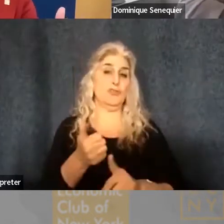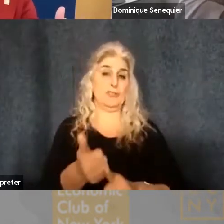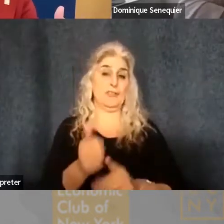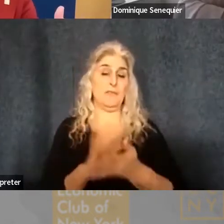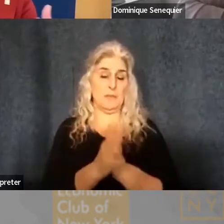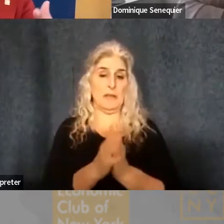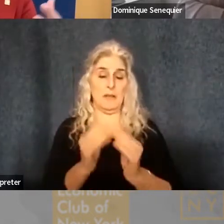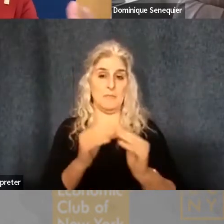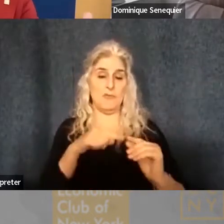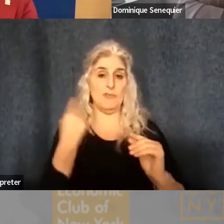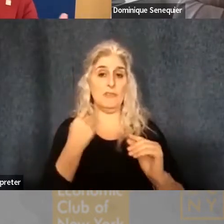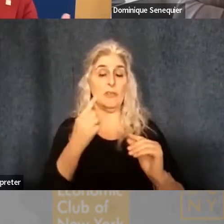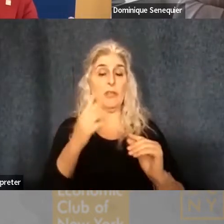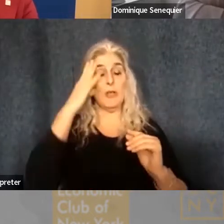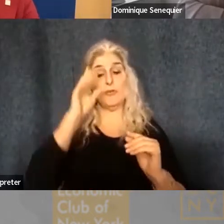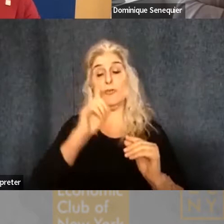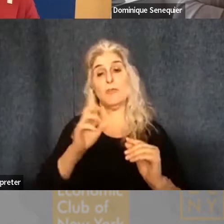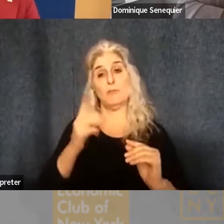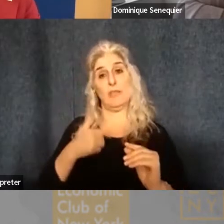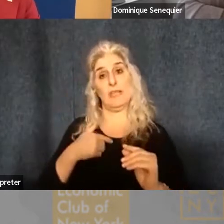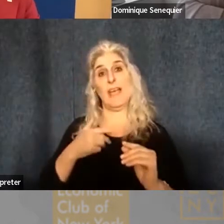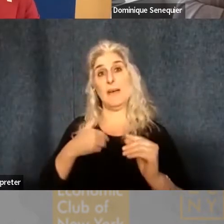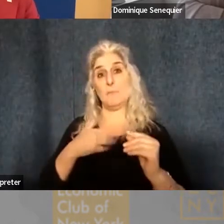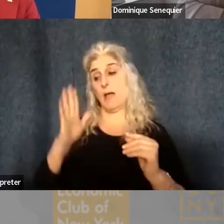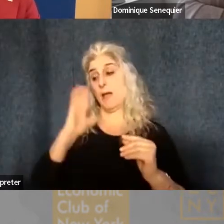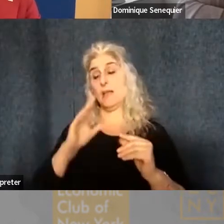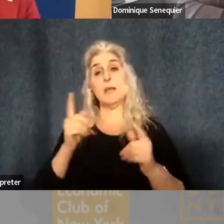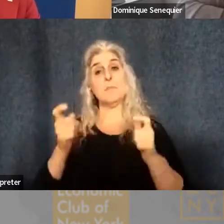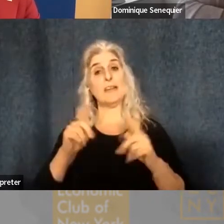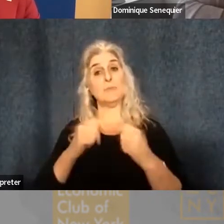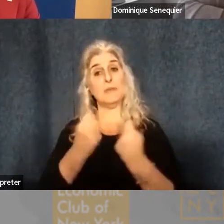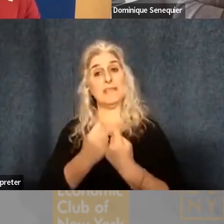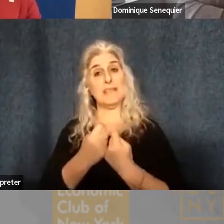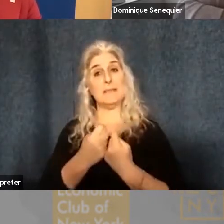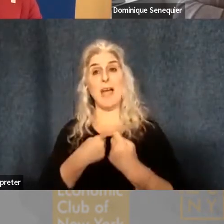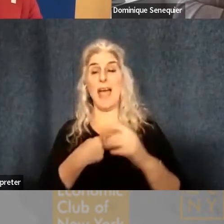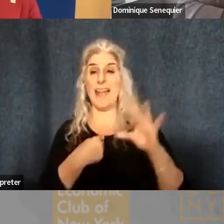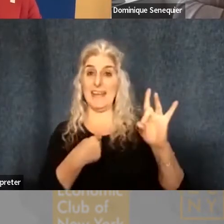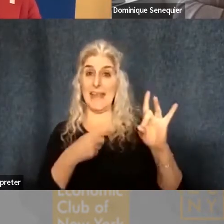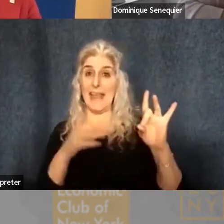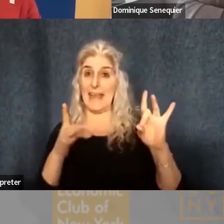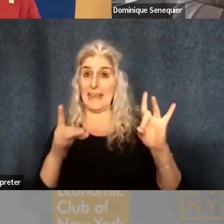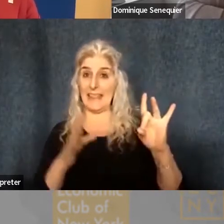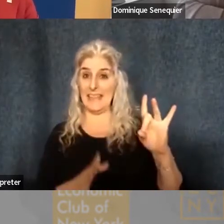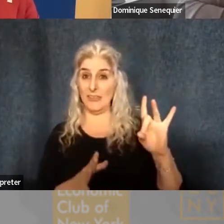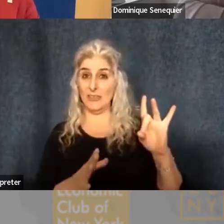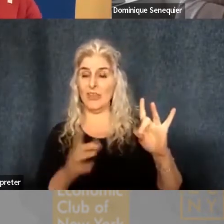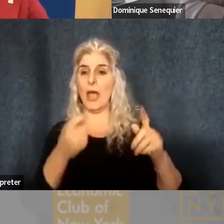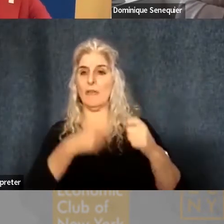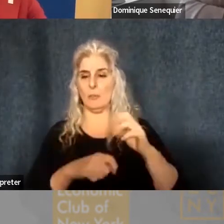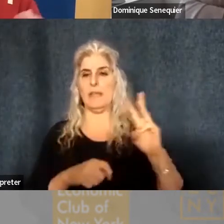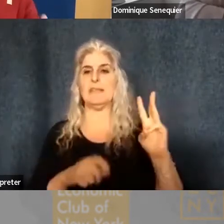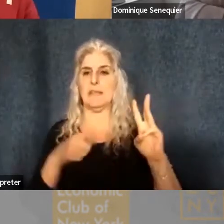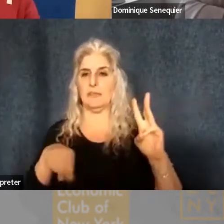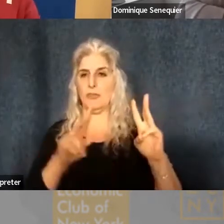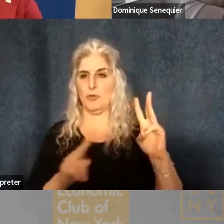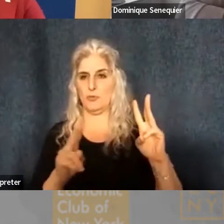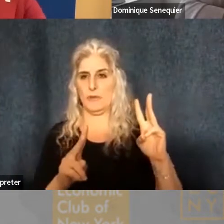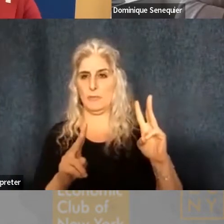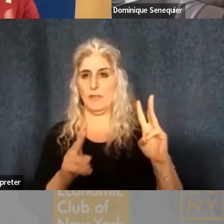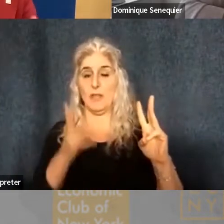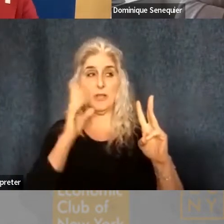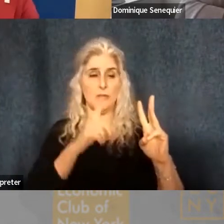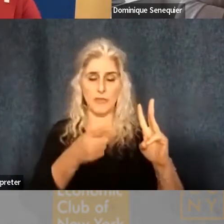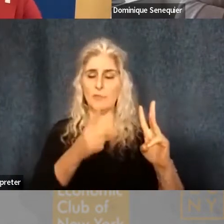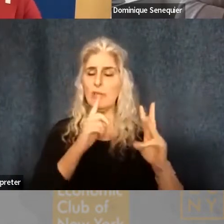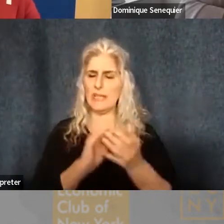team, I replaced 6 out of my 8 leaders, little risk women were prepared to take at these leadership because it's a transformational